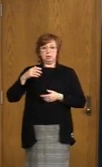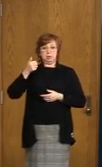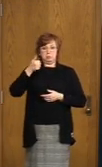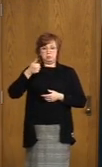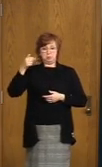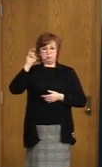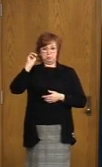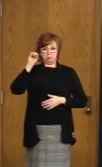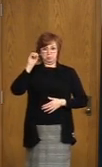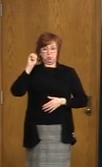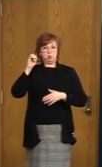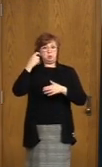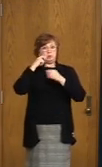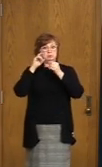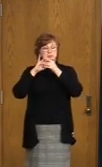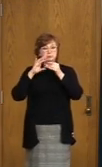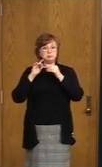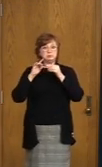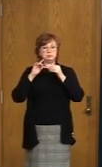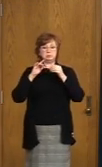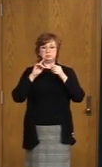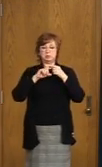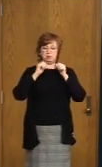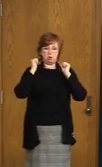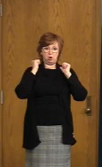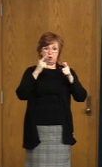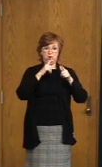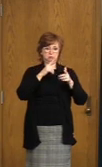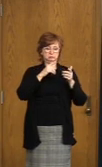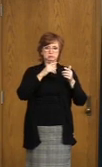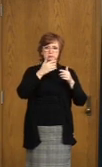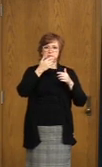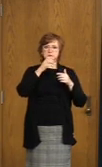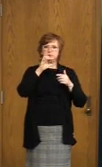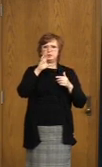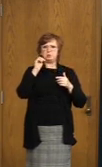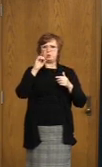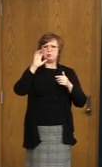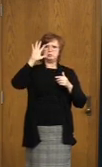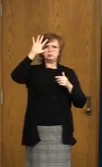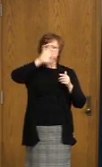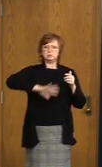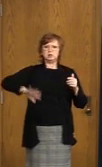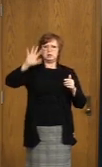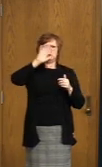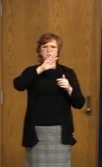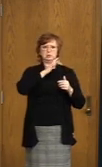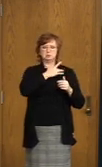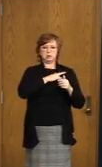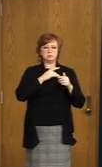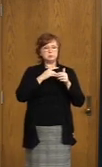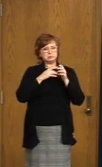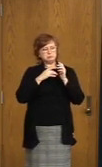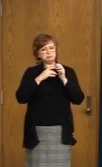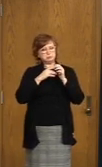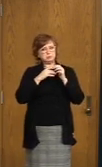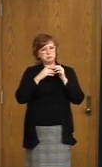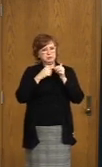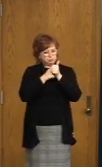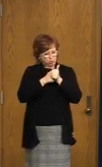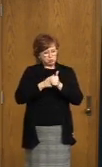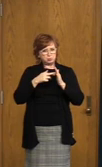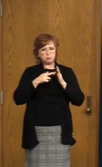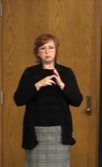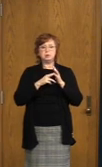saying that, obviously we can't prevent every case of COVID, but whenever people are following the Reopen Saskatchewan guidelines, whether it's